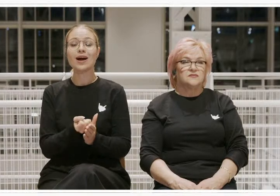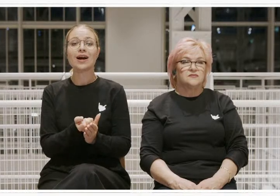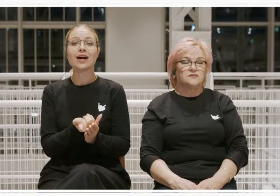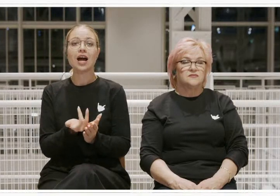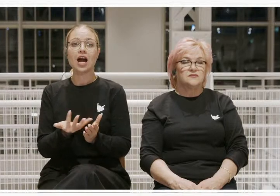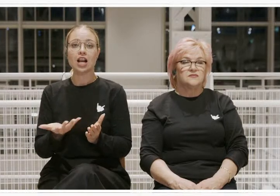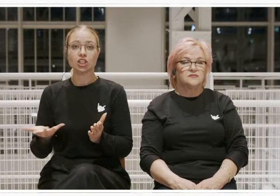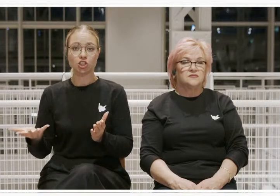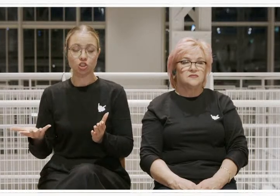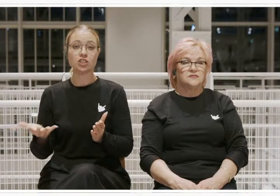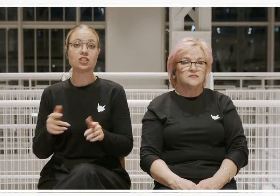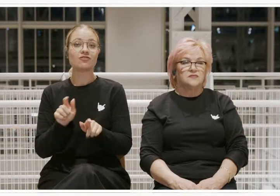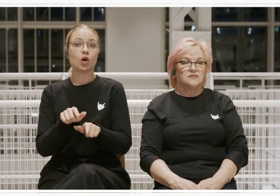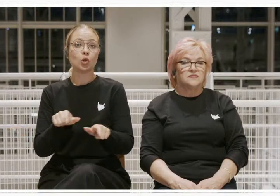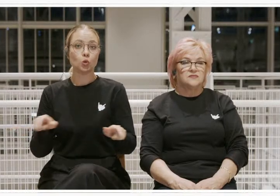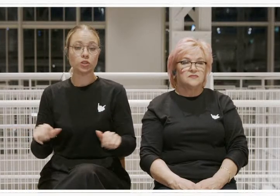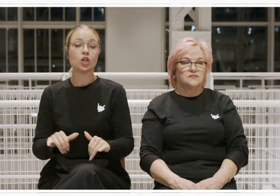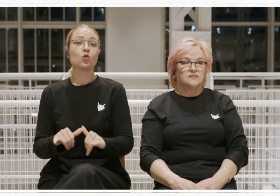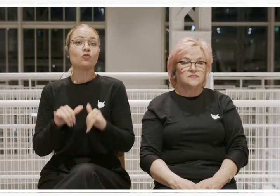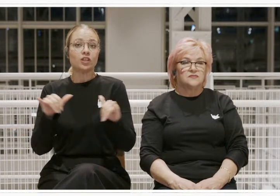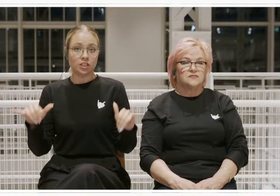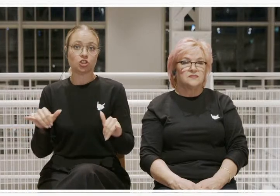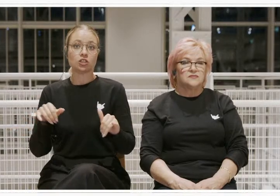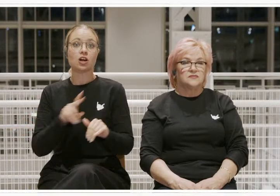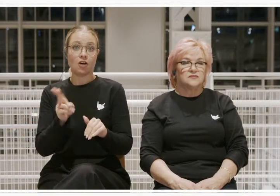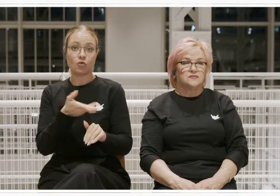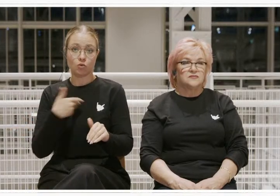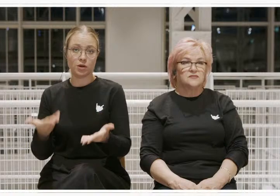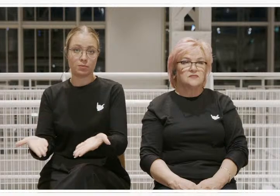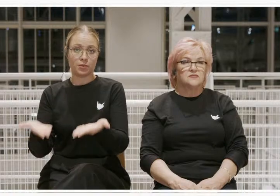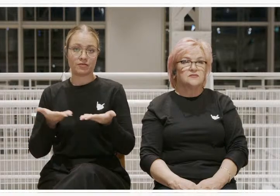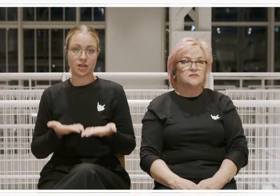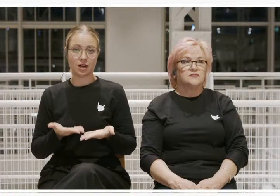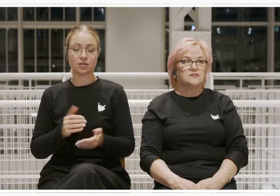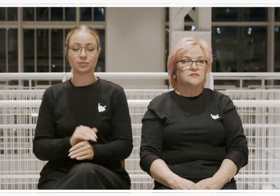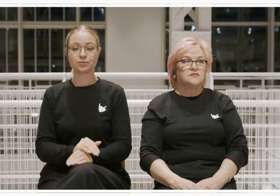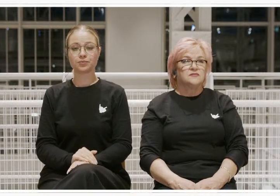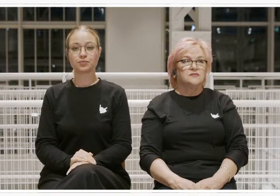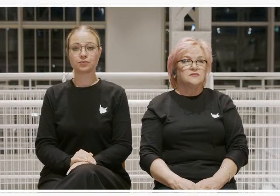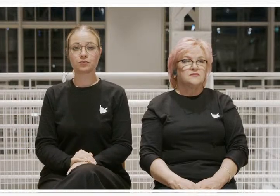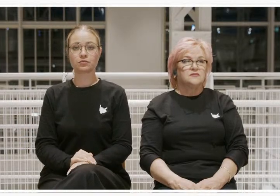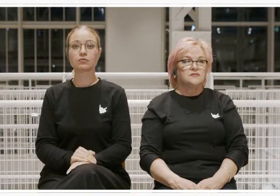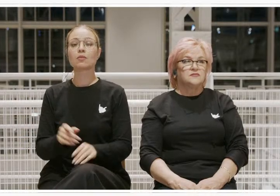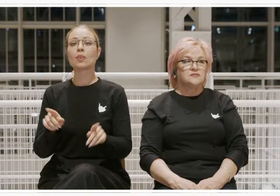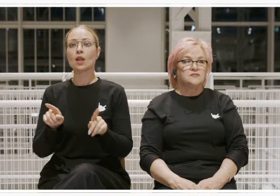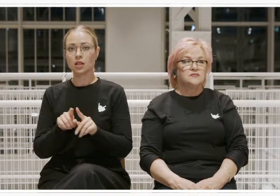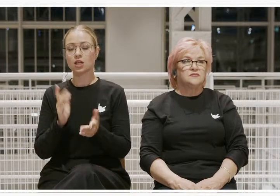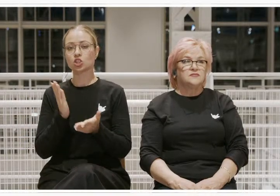other cities. So the learning programs,